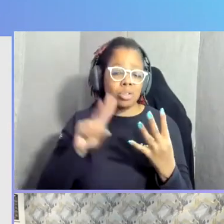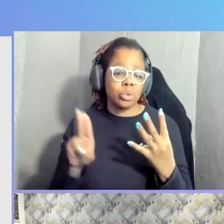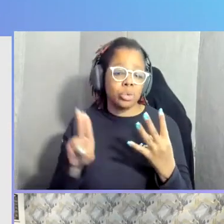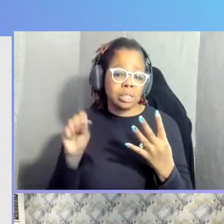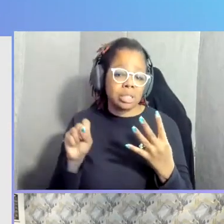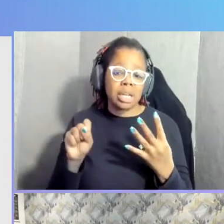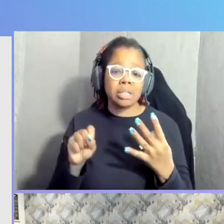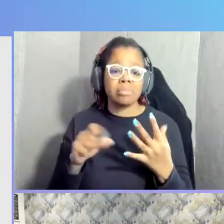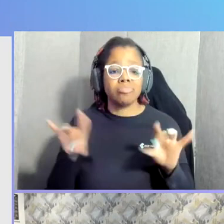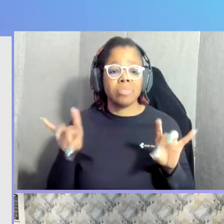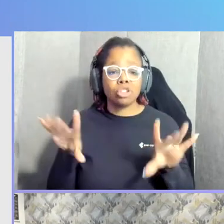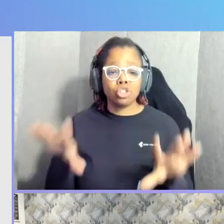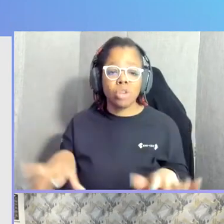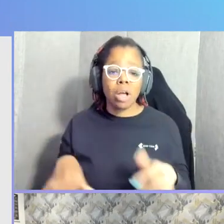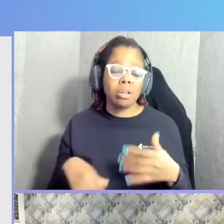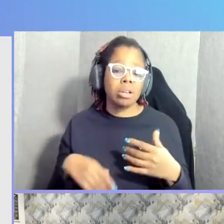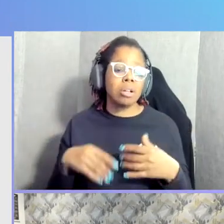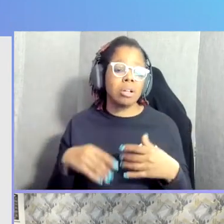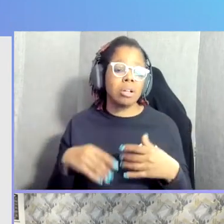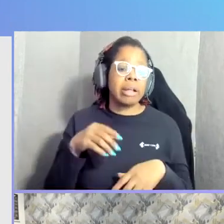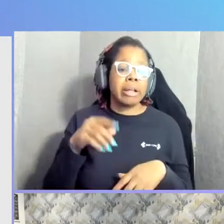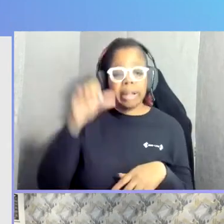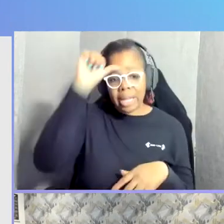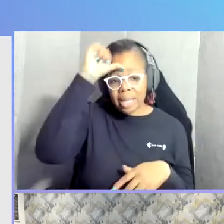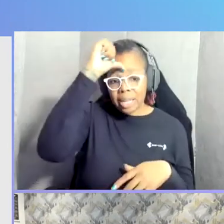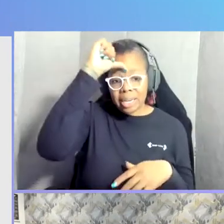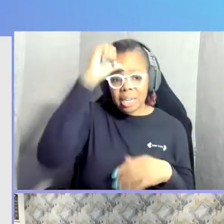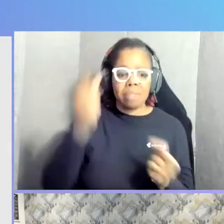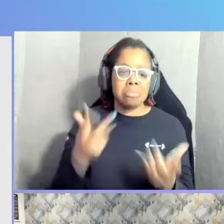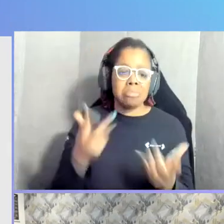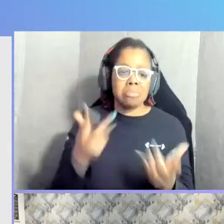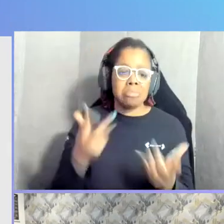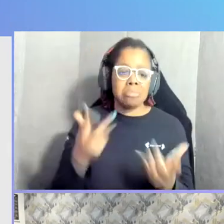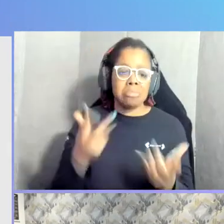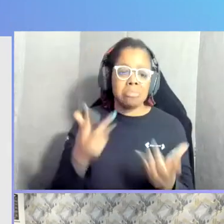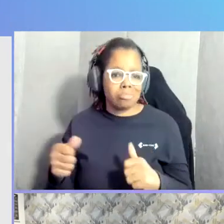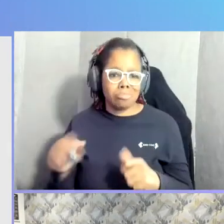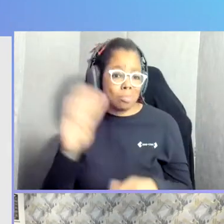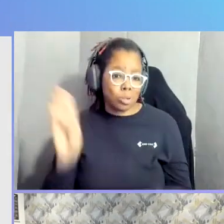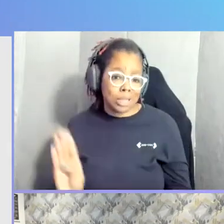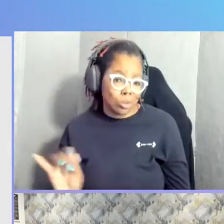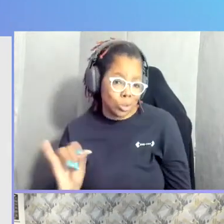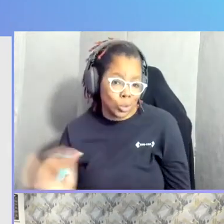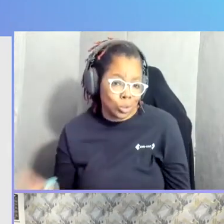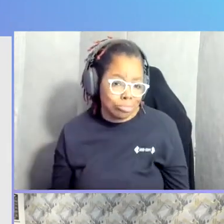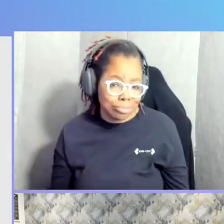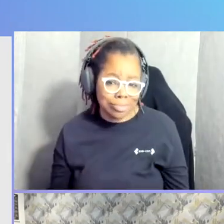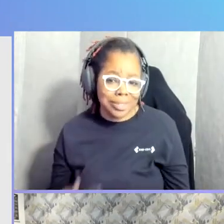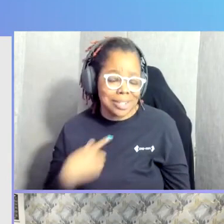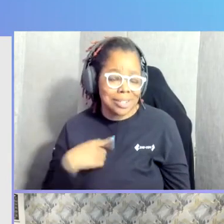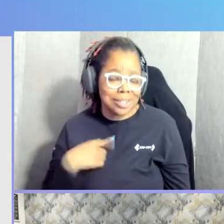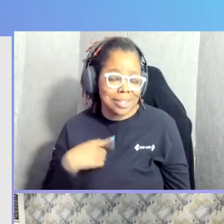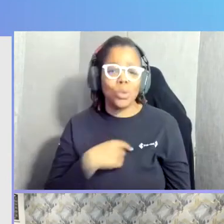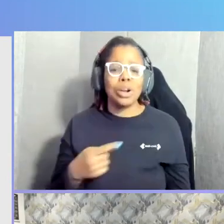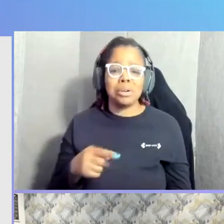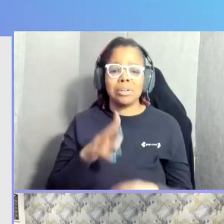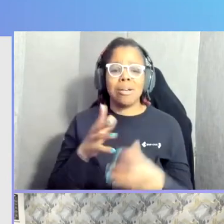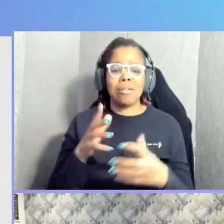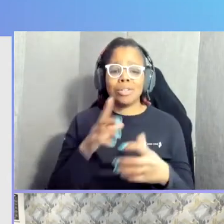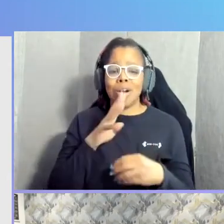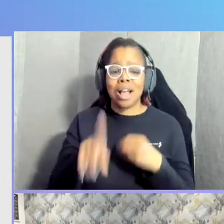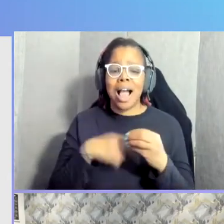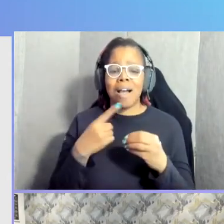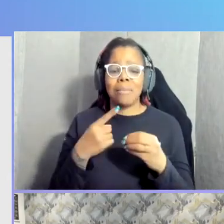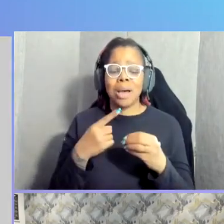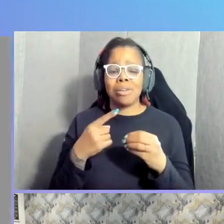States, Australia, India, and many, many other, like even Brazil. We are talking a lot about